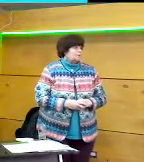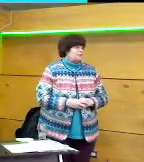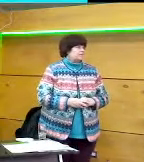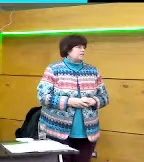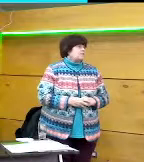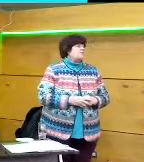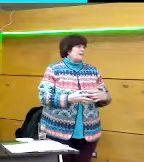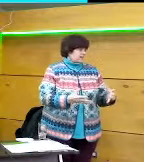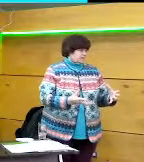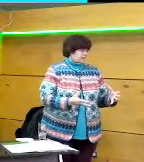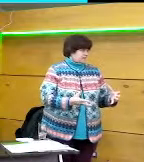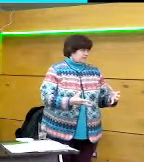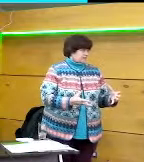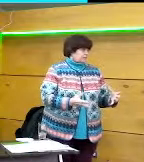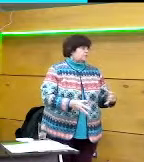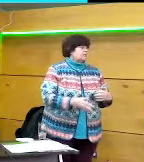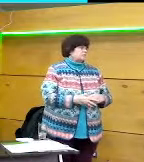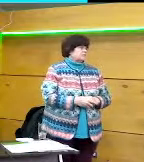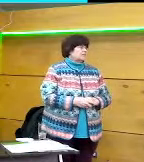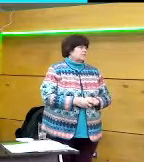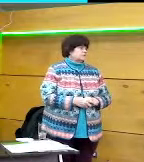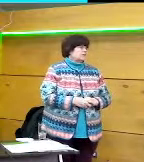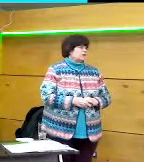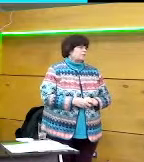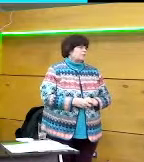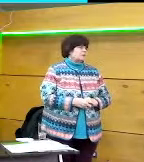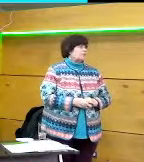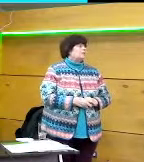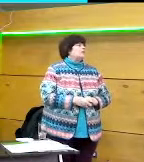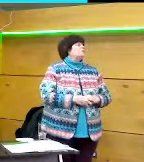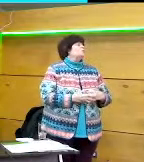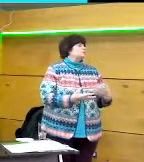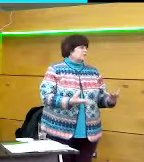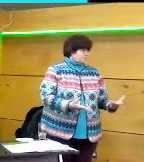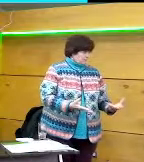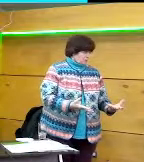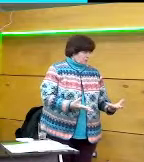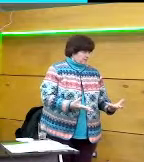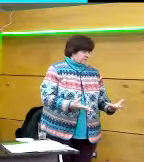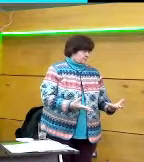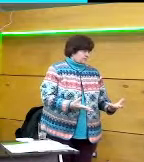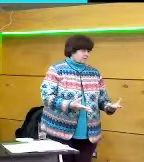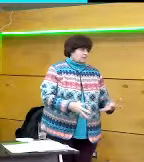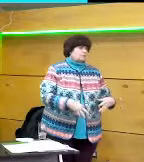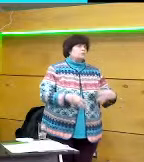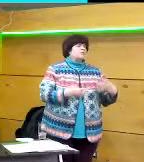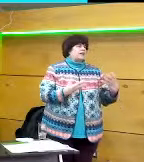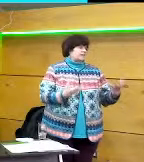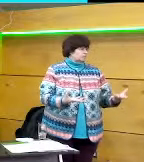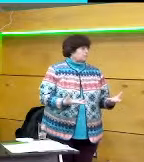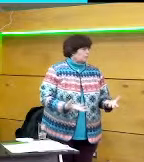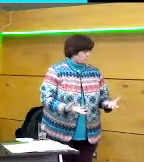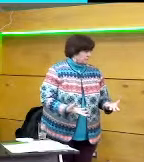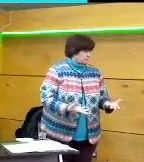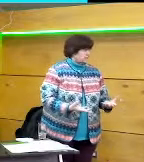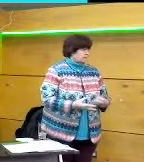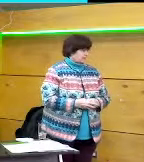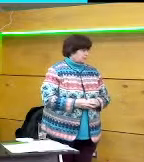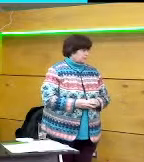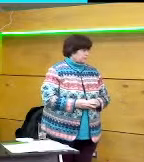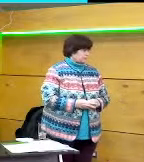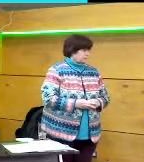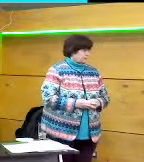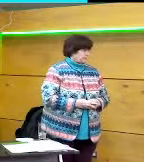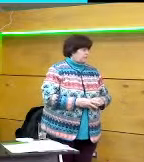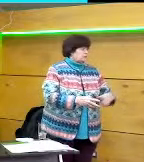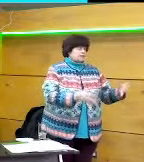that point, then you can start talking about who's going to memorize it, who's going to actually represent the